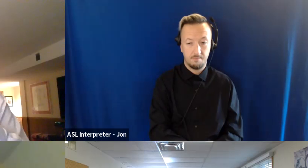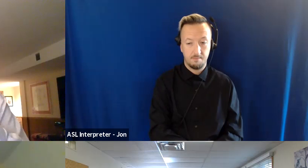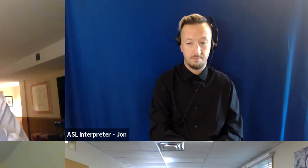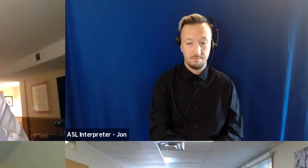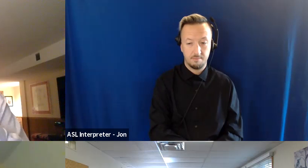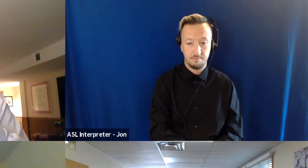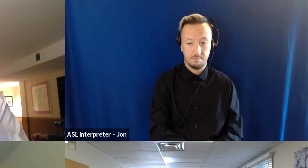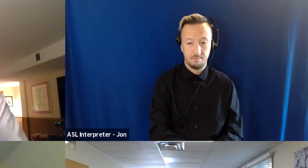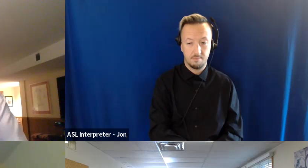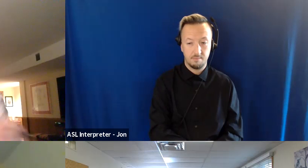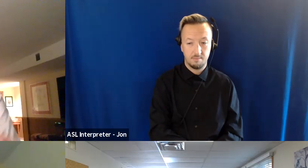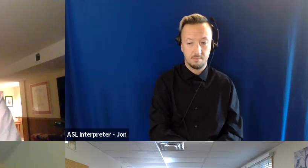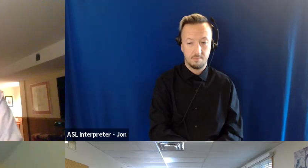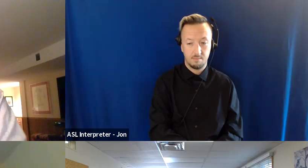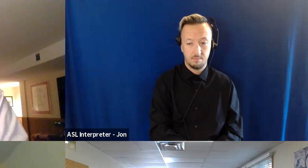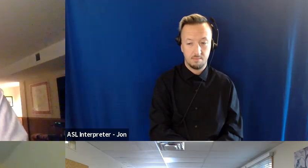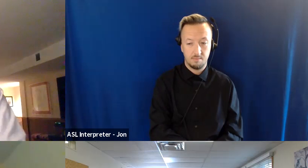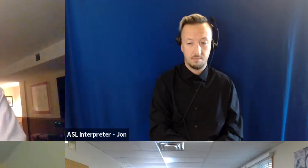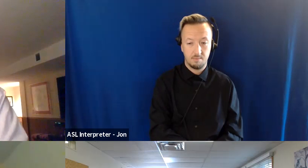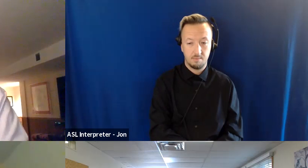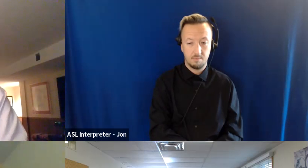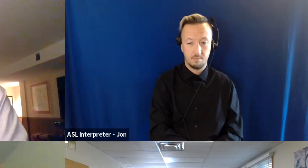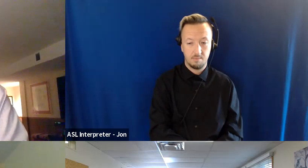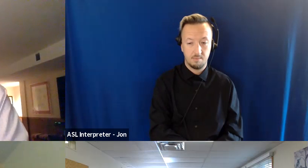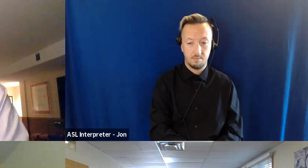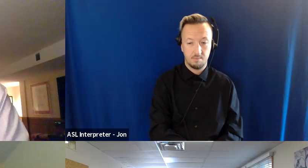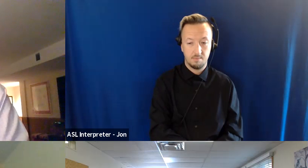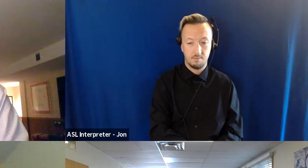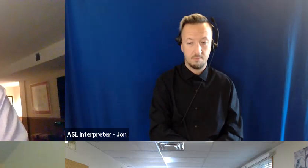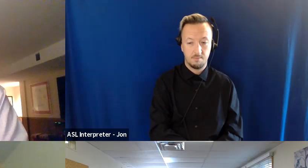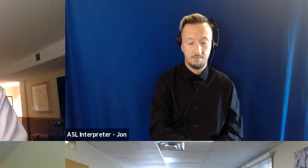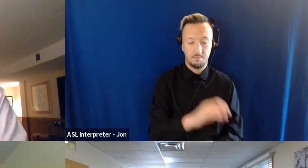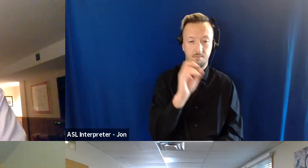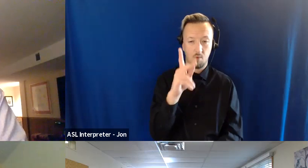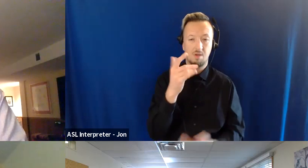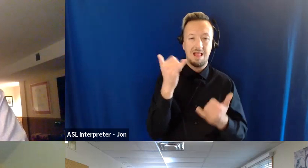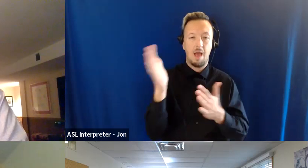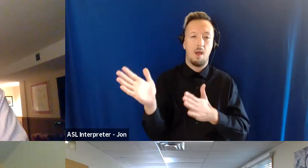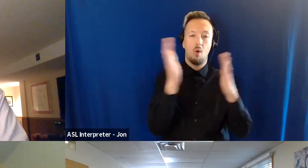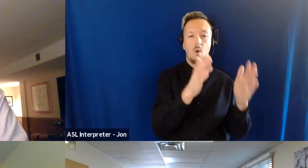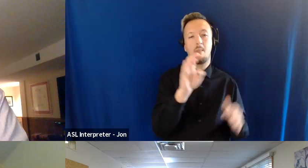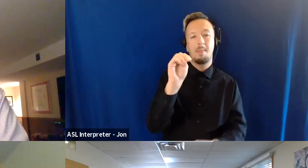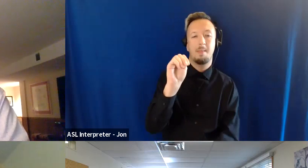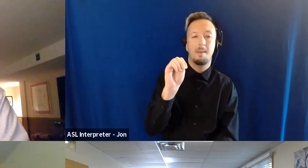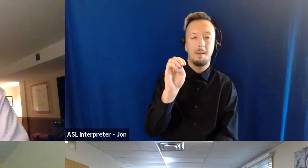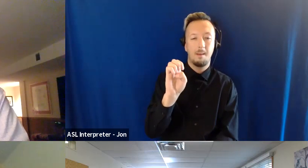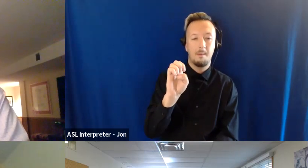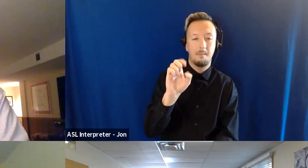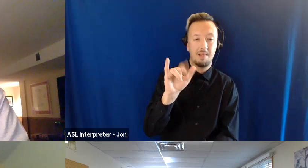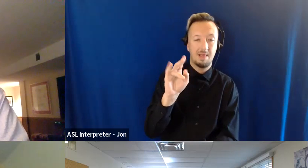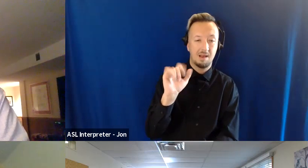Thank you, Andrew. You're welcome. We're going to move on to the Millennial Generation. Do you have more,